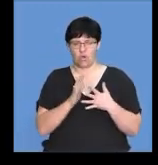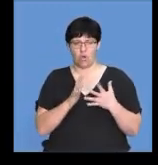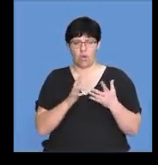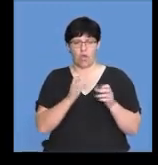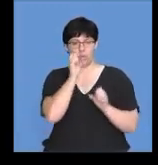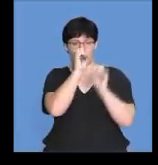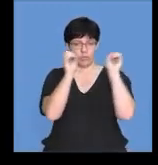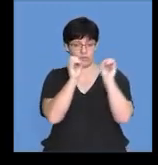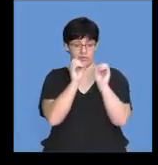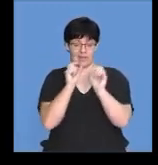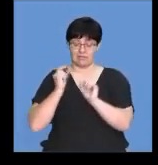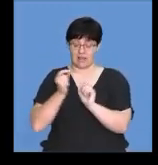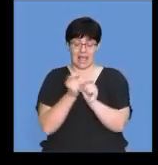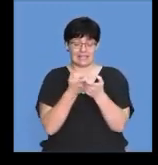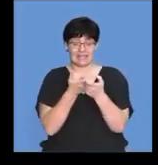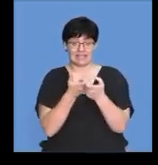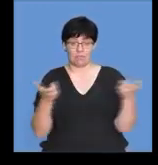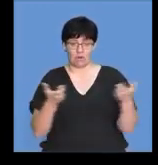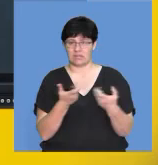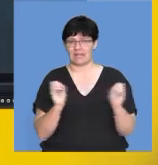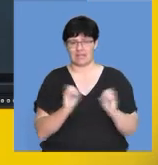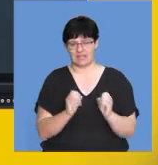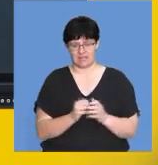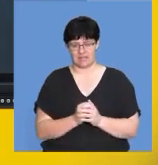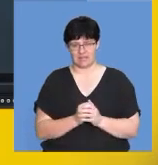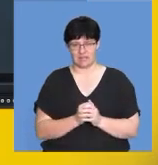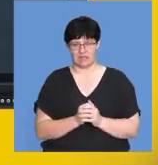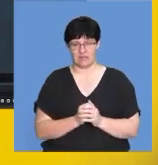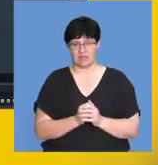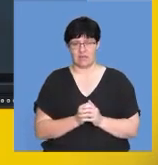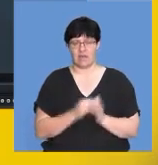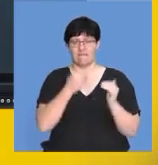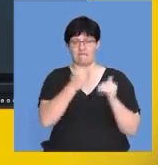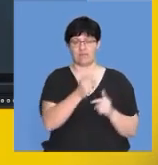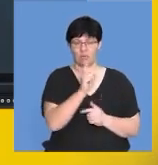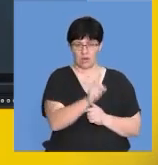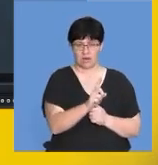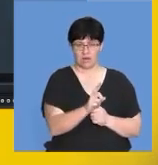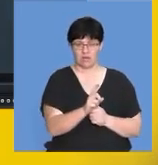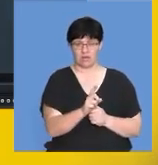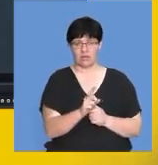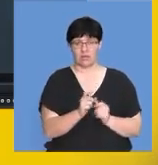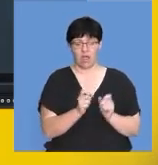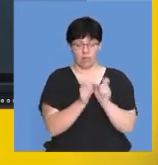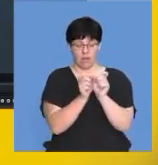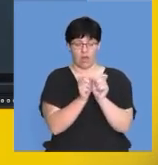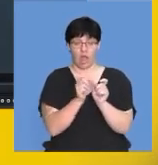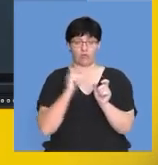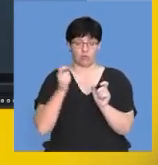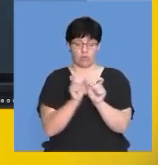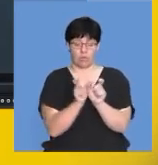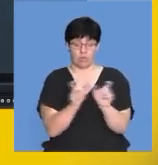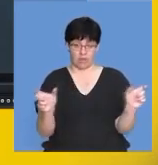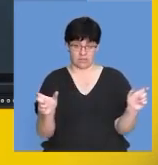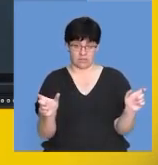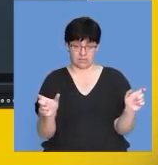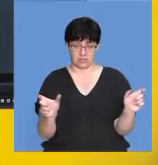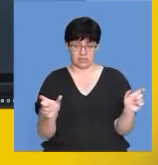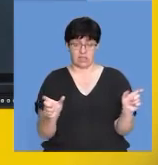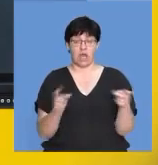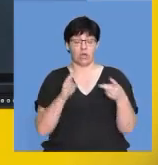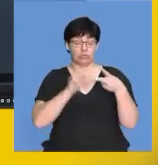non-separation of chromosomes. So guys, anaphase 1 is when chromosomes move apart. In anaphase 2, we know that